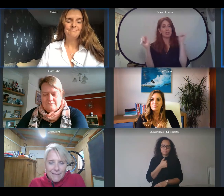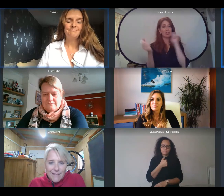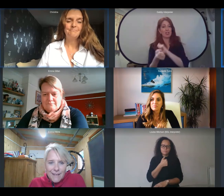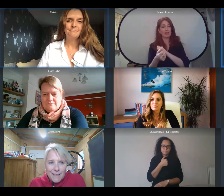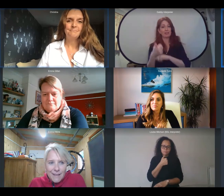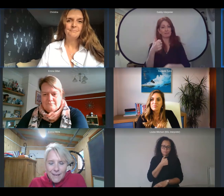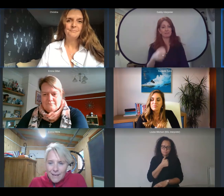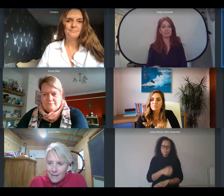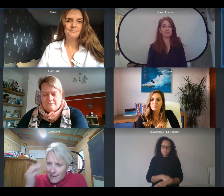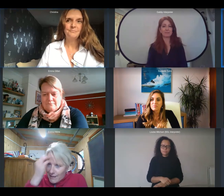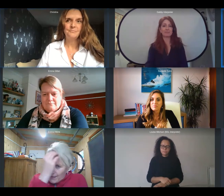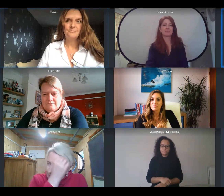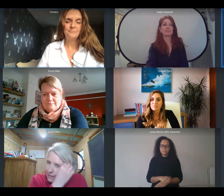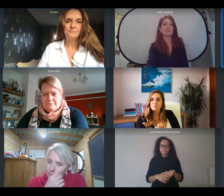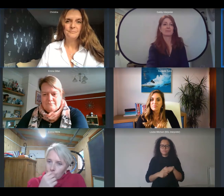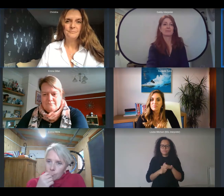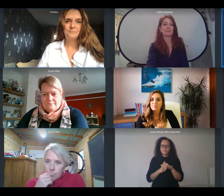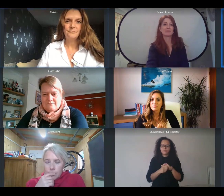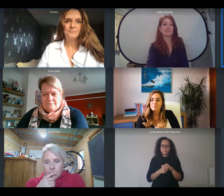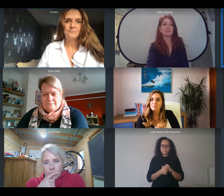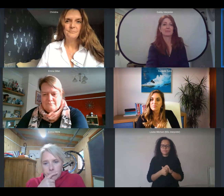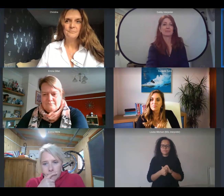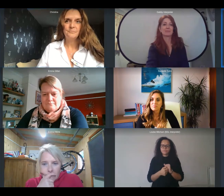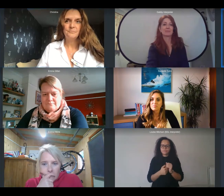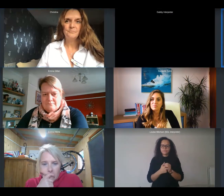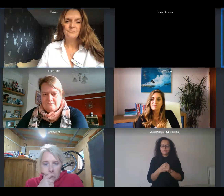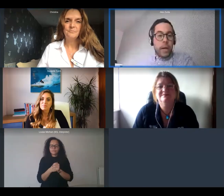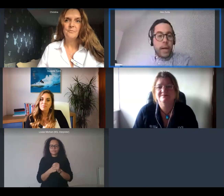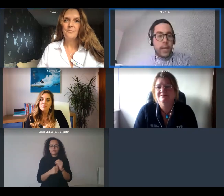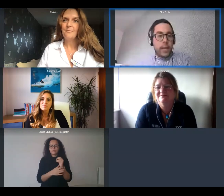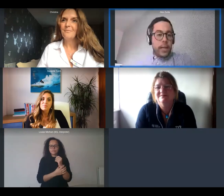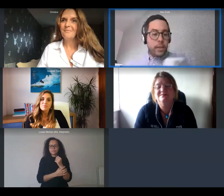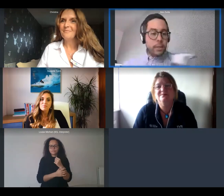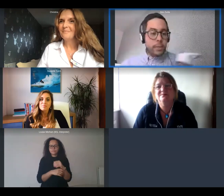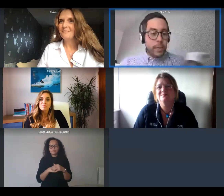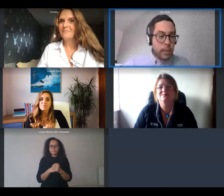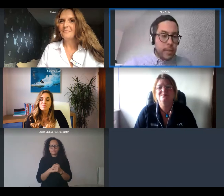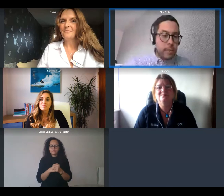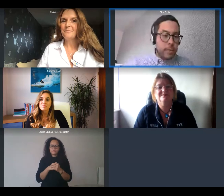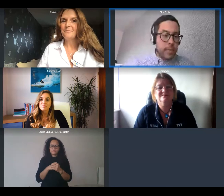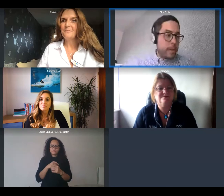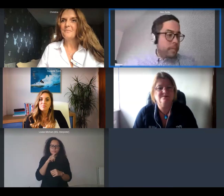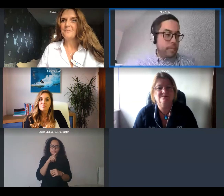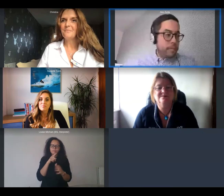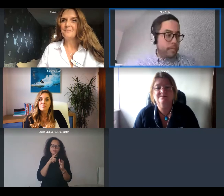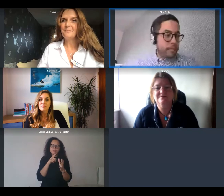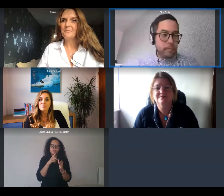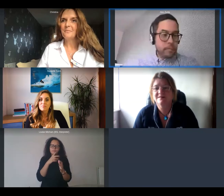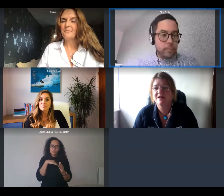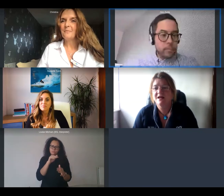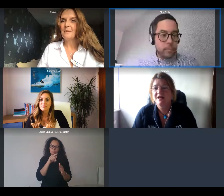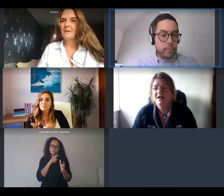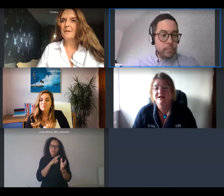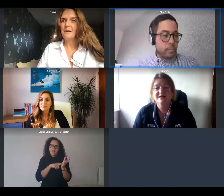Brilliant. I'm going to, conscious, I suppose, that our audience, Ali Noyes, please come in.